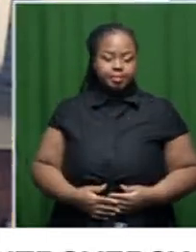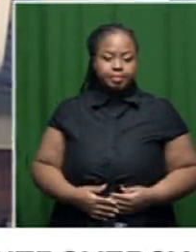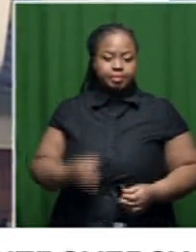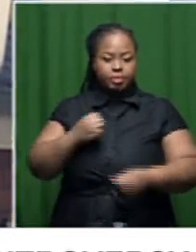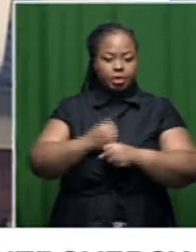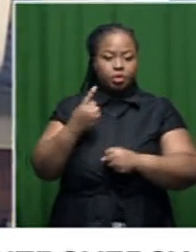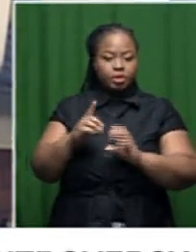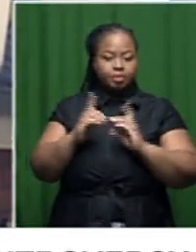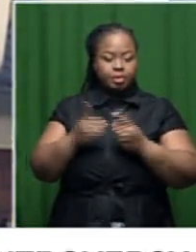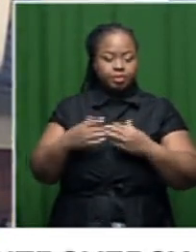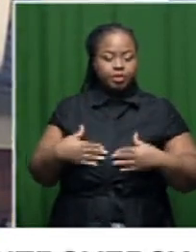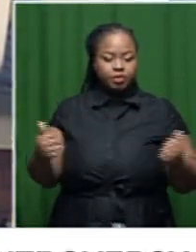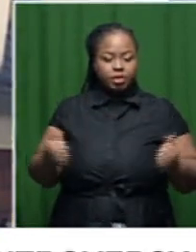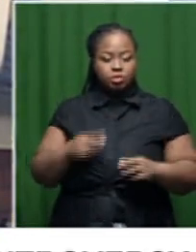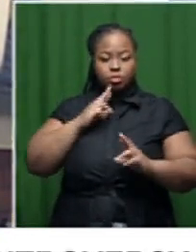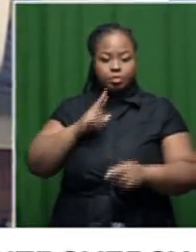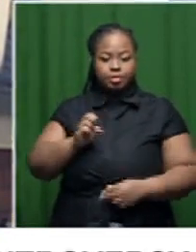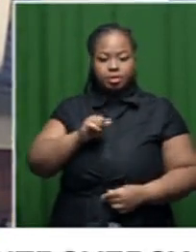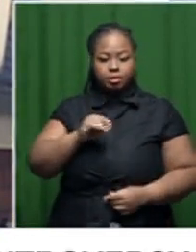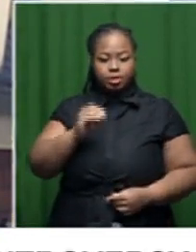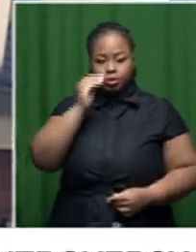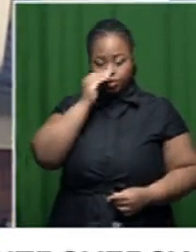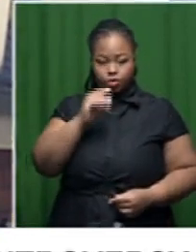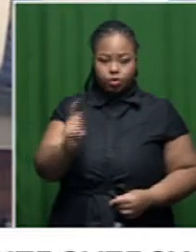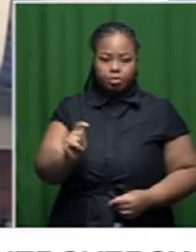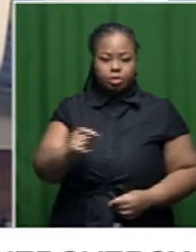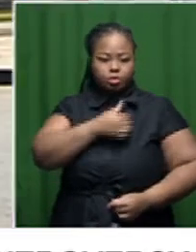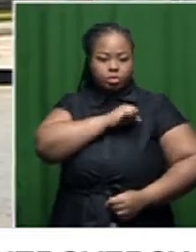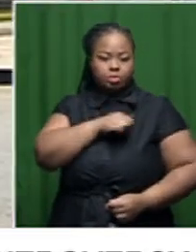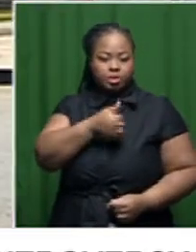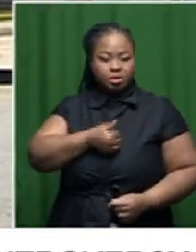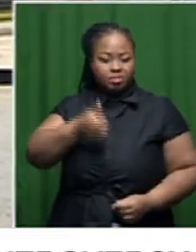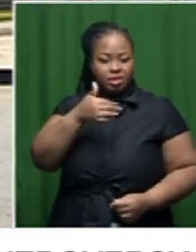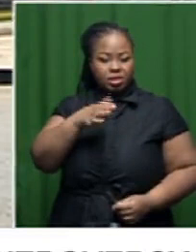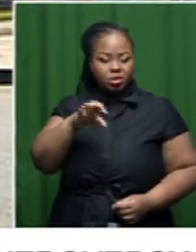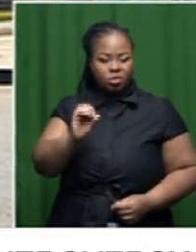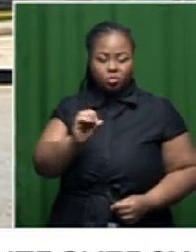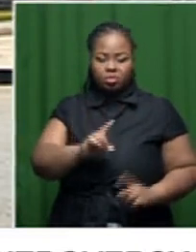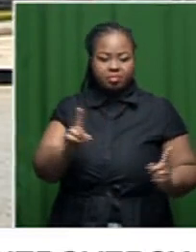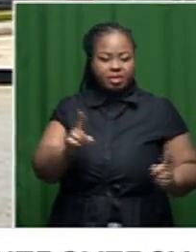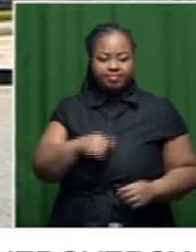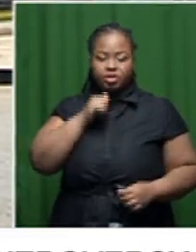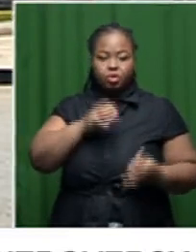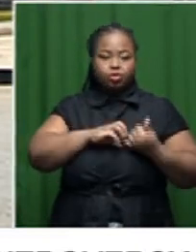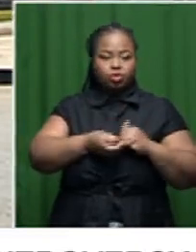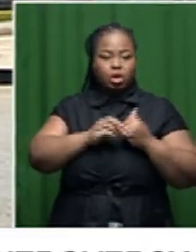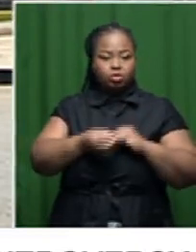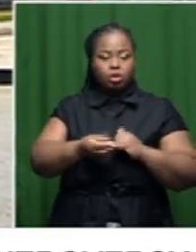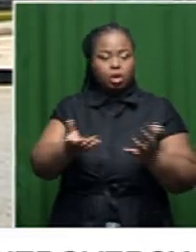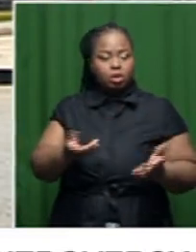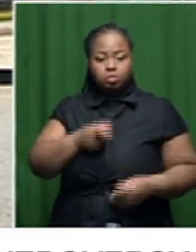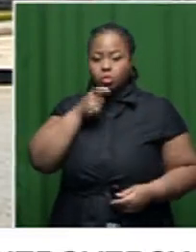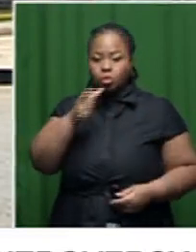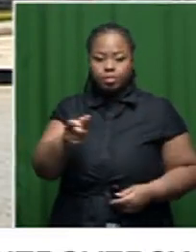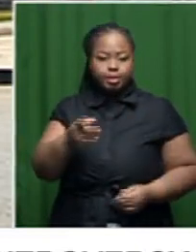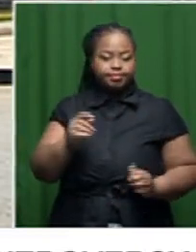the Gauteng Health Department referred SABC News to Tembisa Hospital CEO. The CEO, despite several attempts to procure